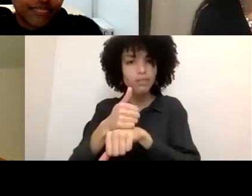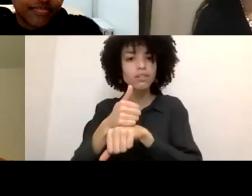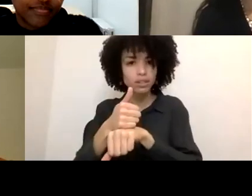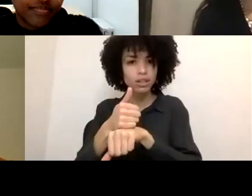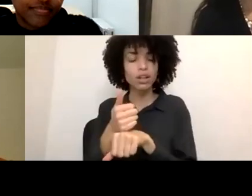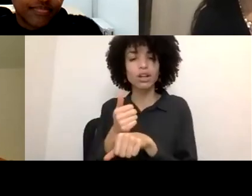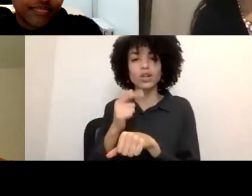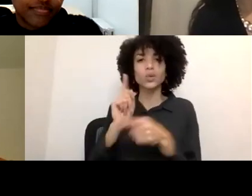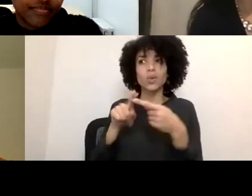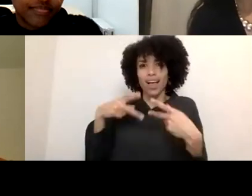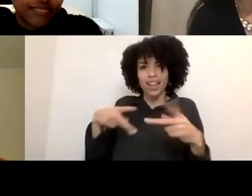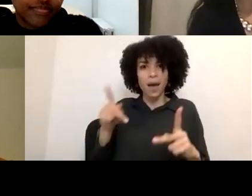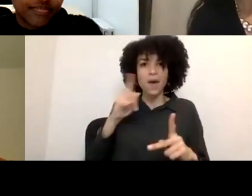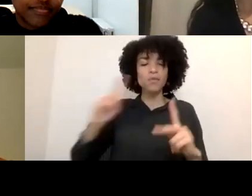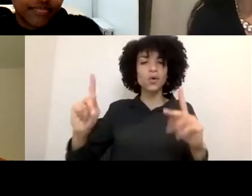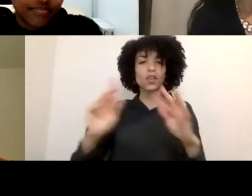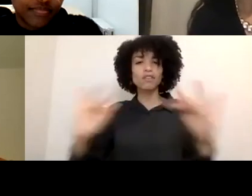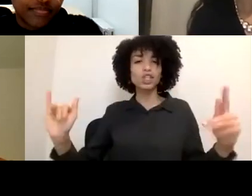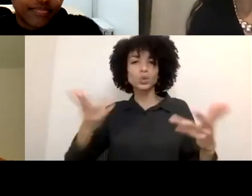allow for that diversity to sort of,